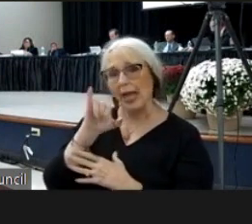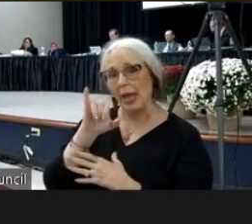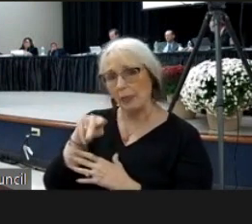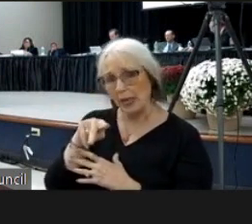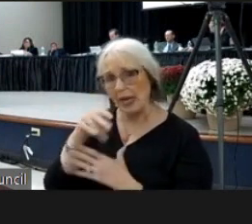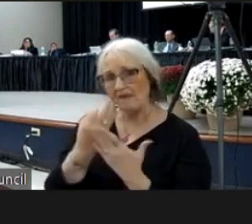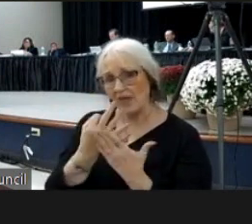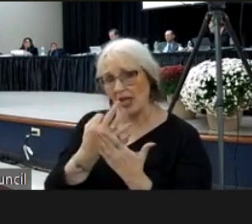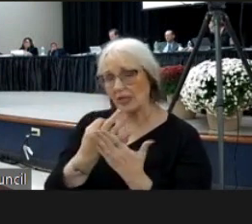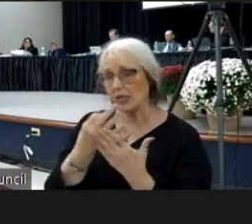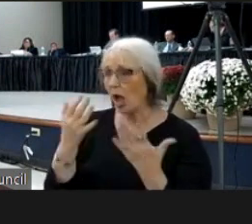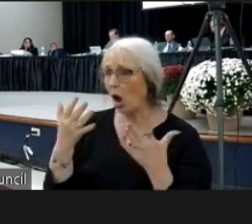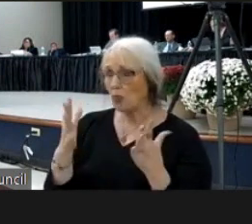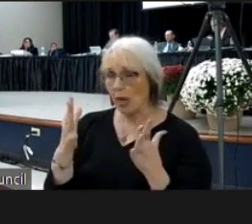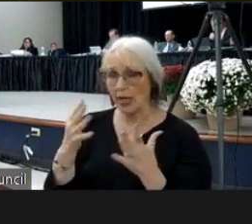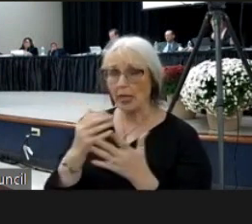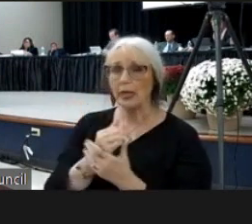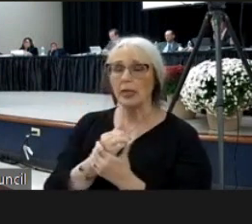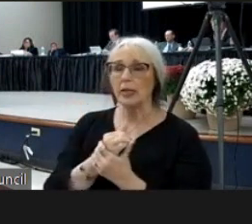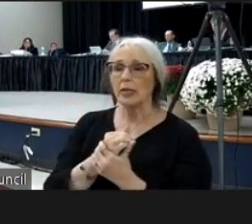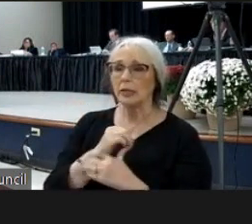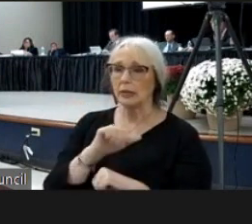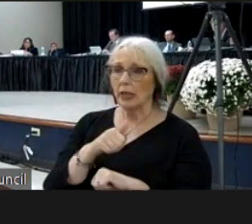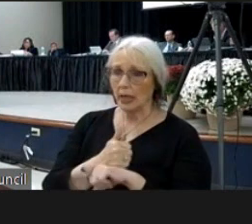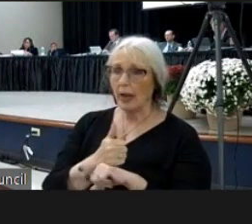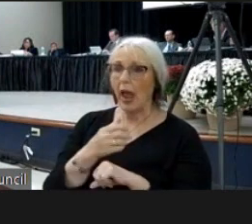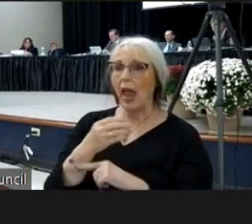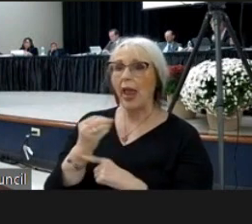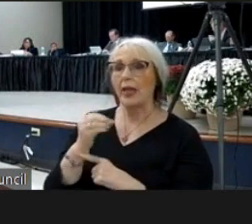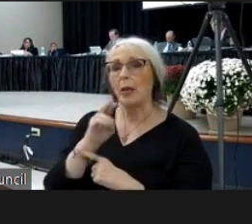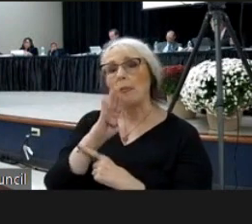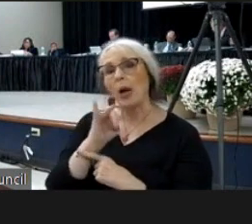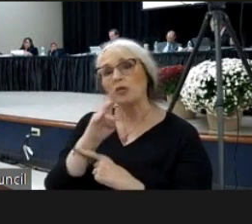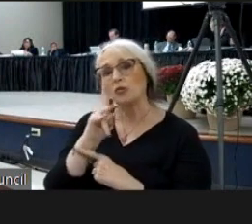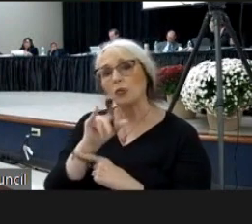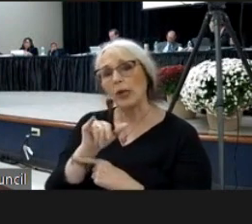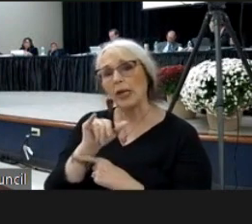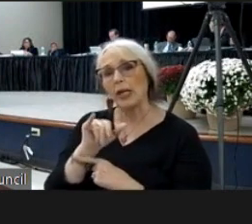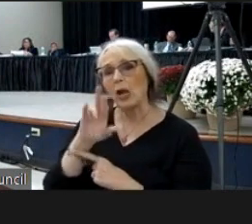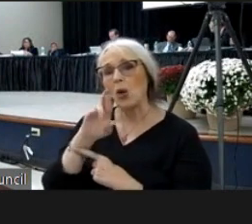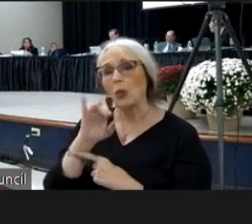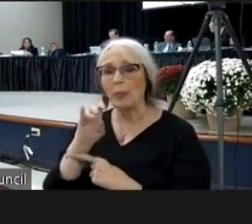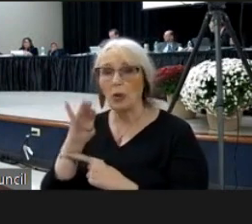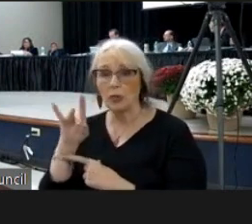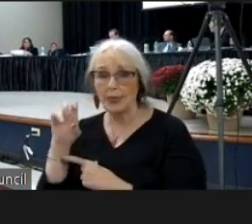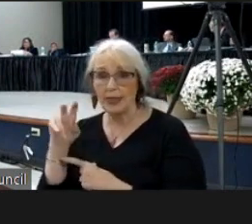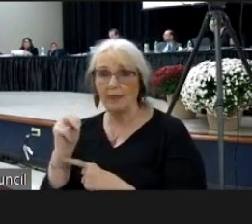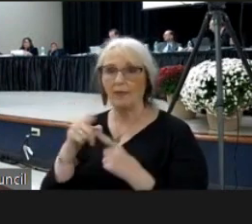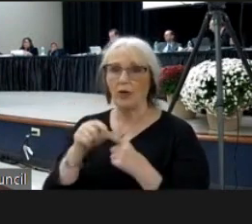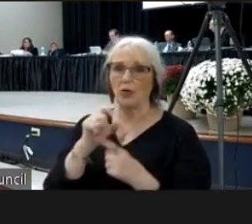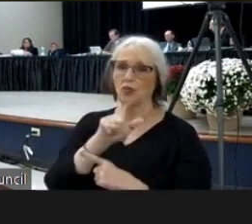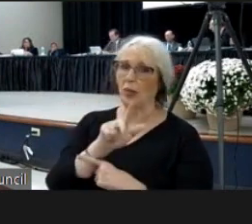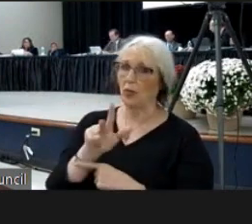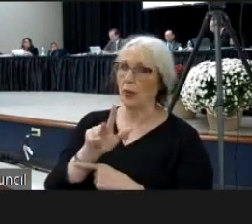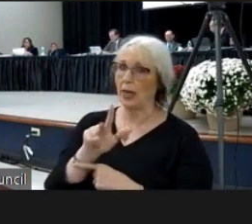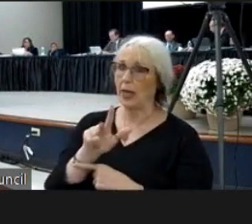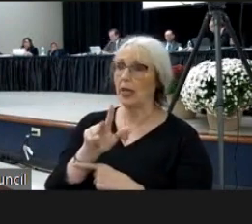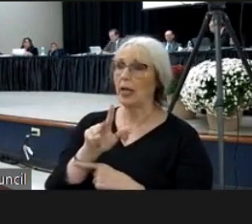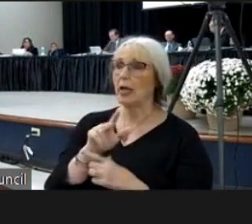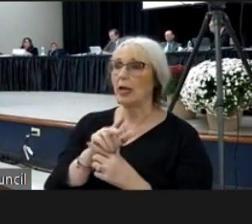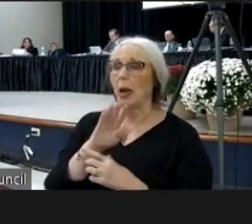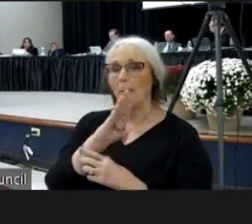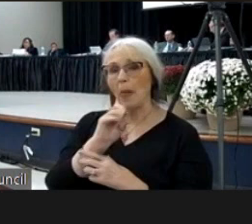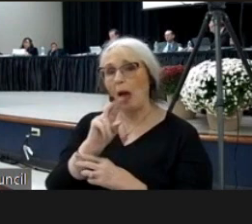are already allocated, as well as bond reimbursement from funds that were allocated for fiscal year 23 that were in. Those